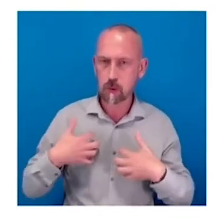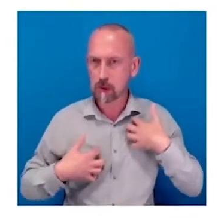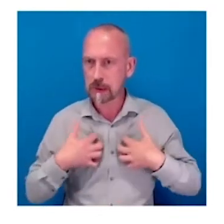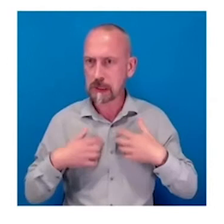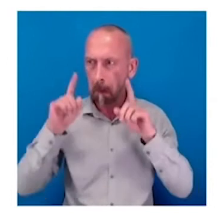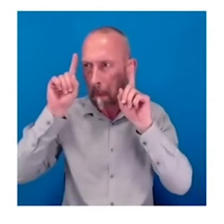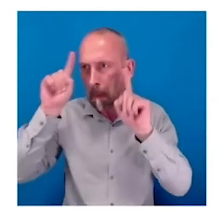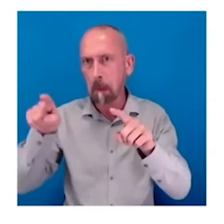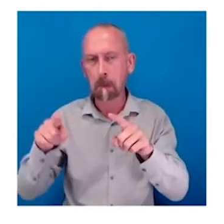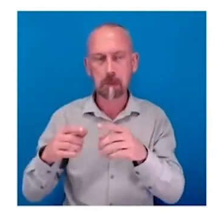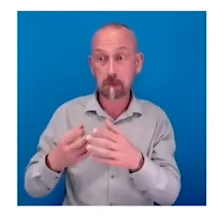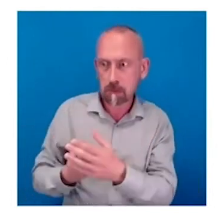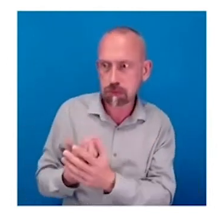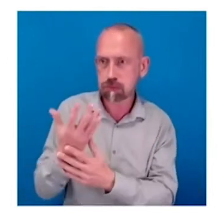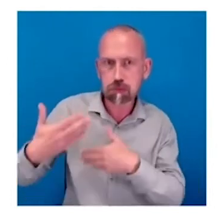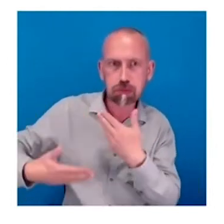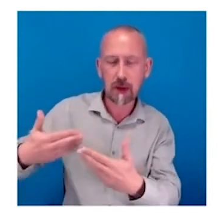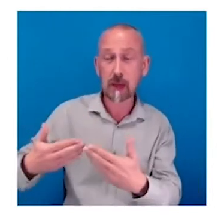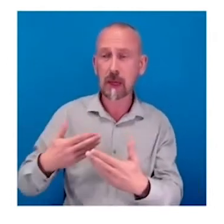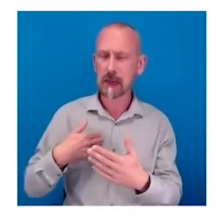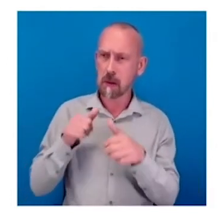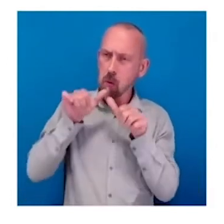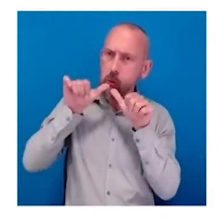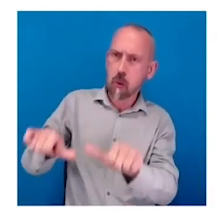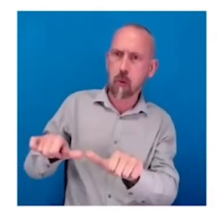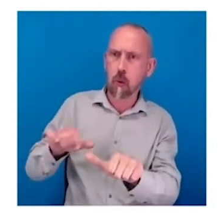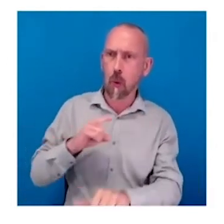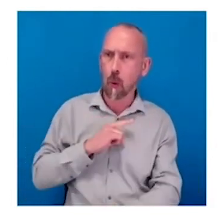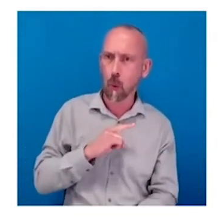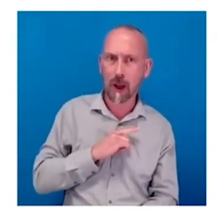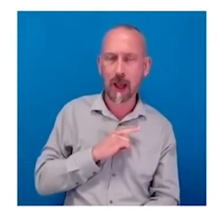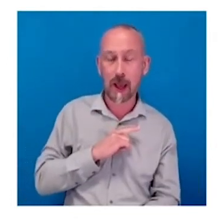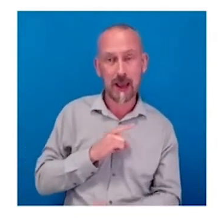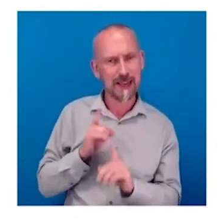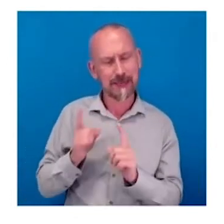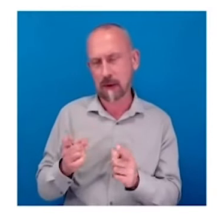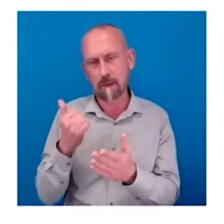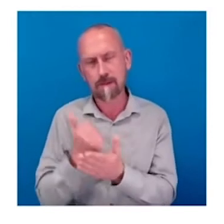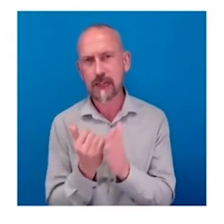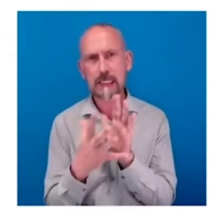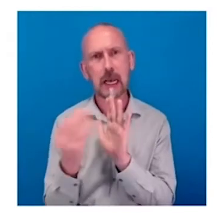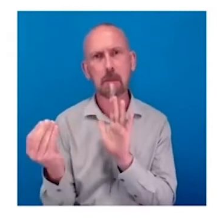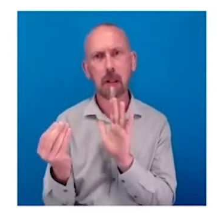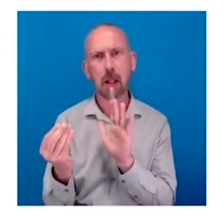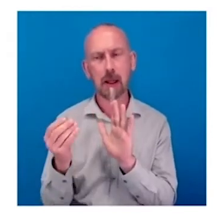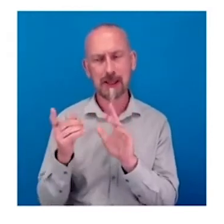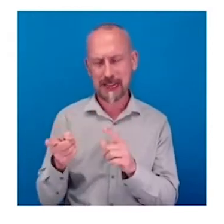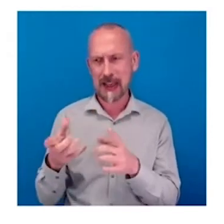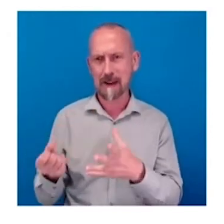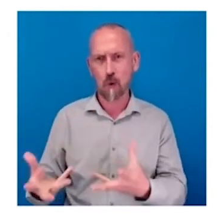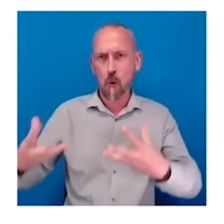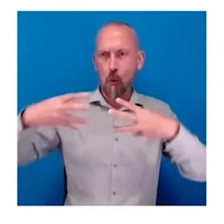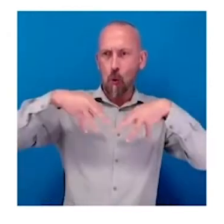about that, and I think is just a great illustration, is that is about a really rich experience. It isn't just